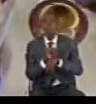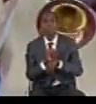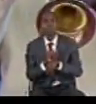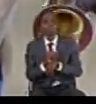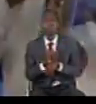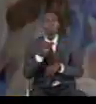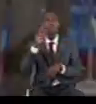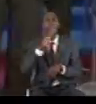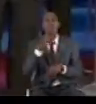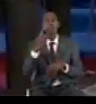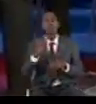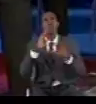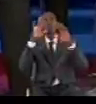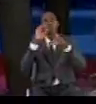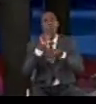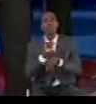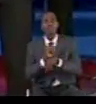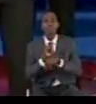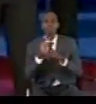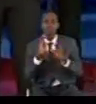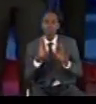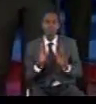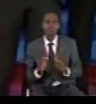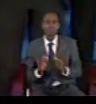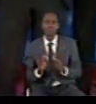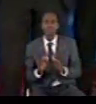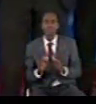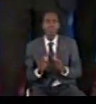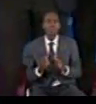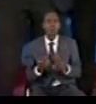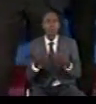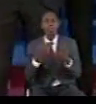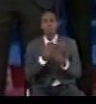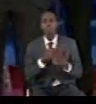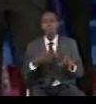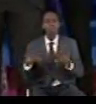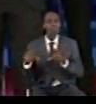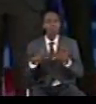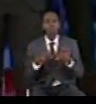You are the miracle worker. Come and do